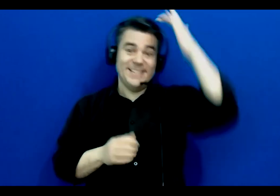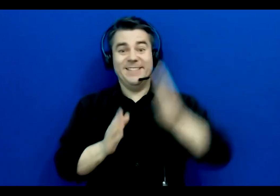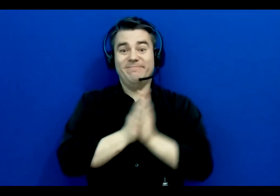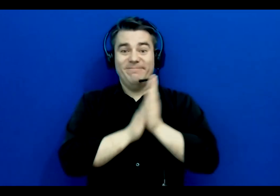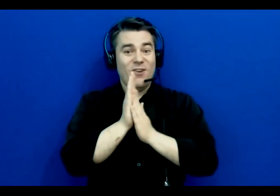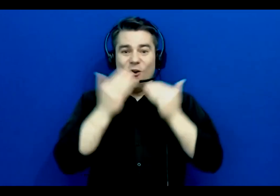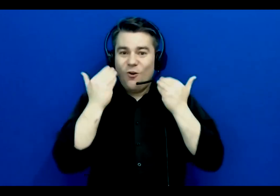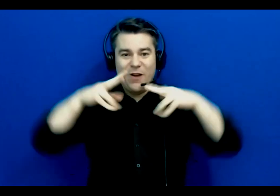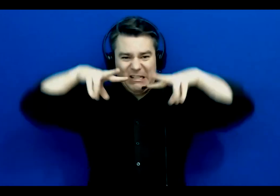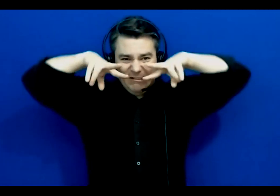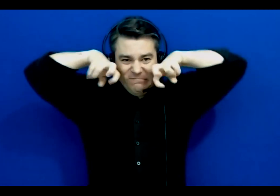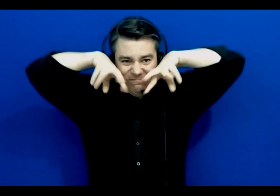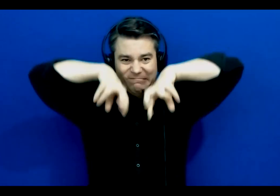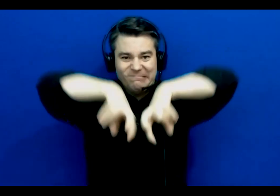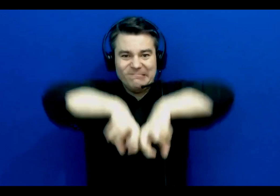into that.